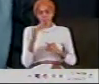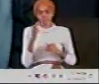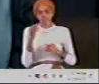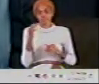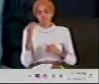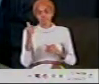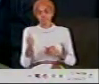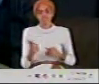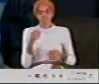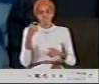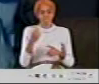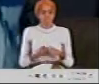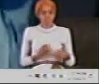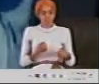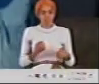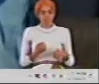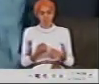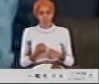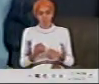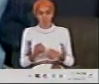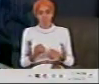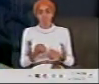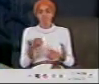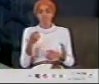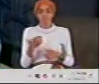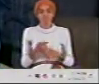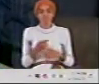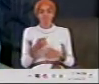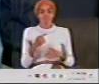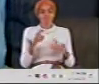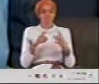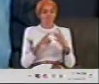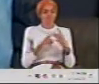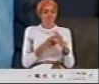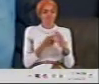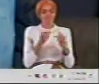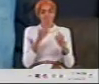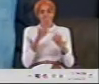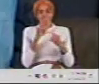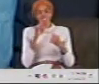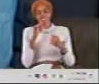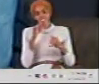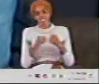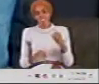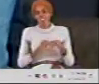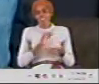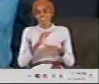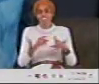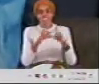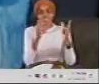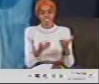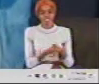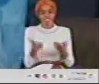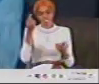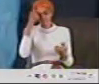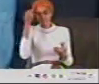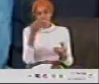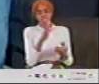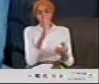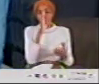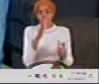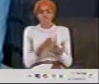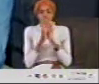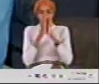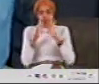turkum to karimlamido all the local governments on the way there there will be peace